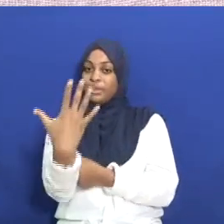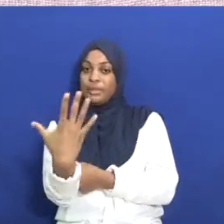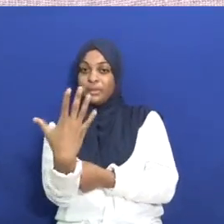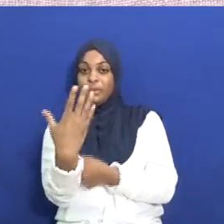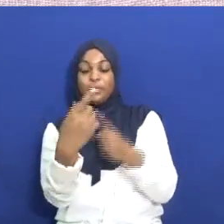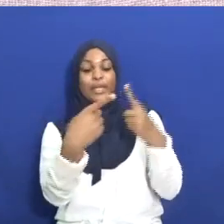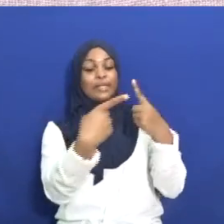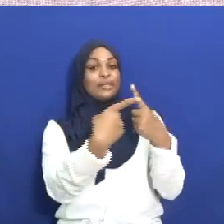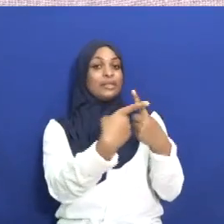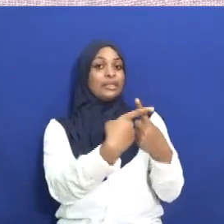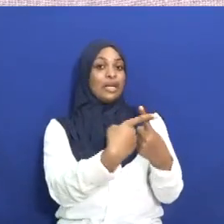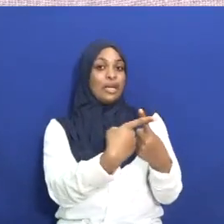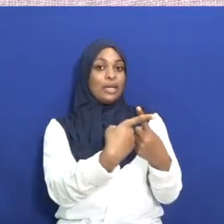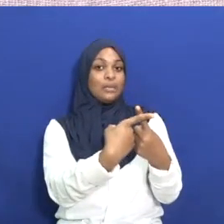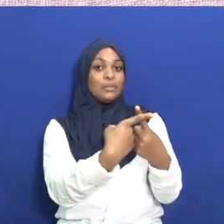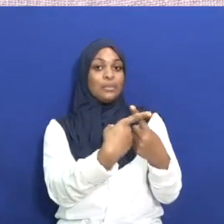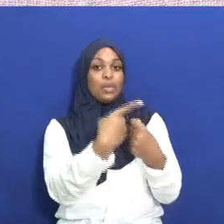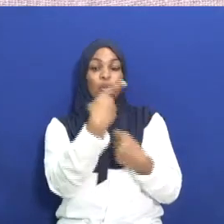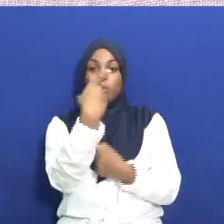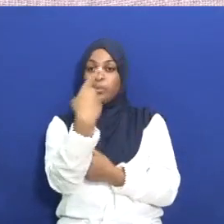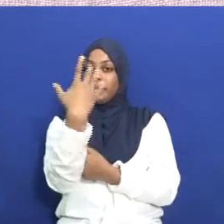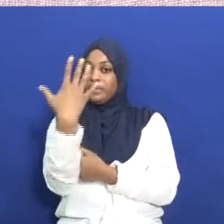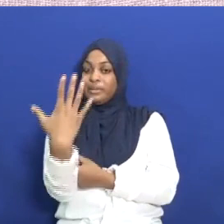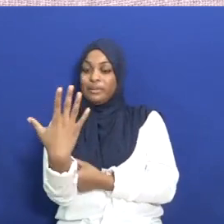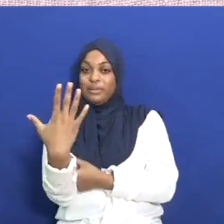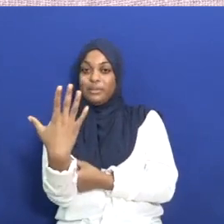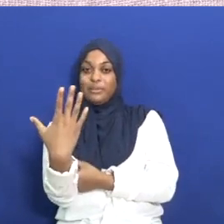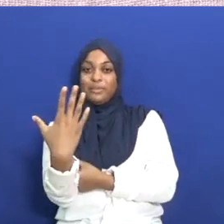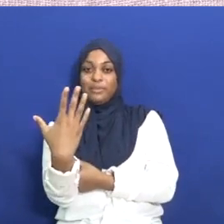times 15. B